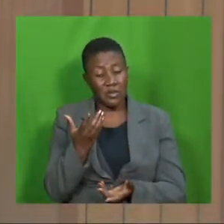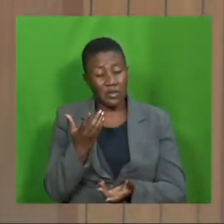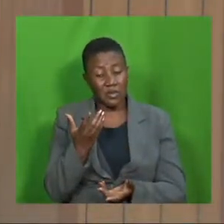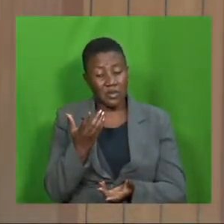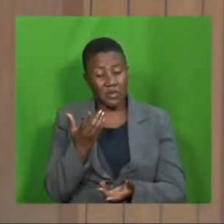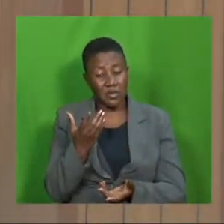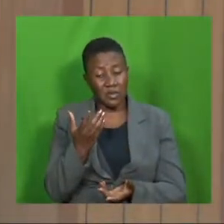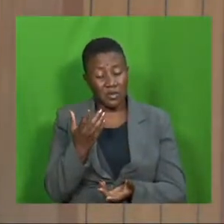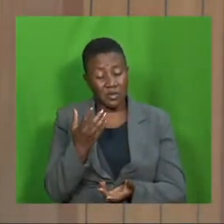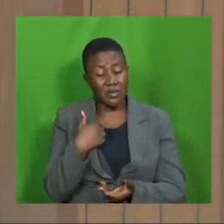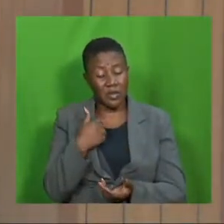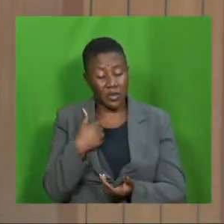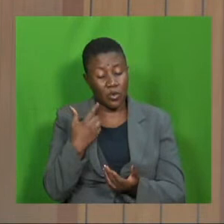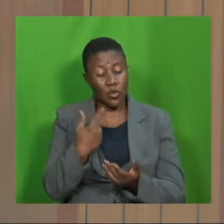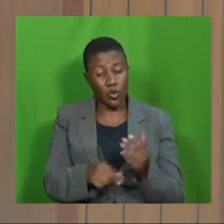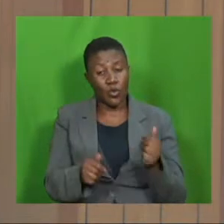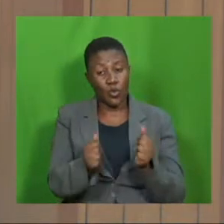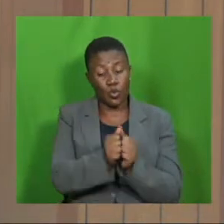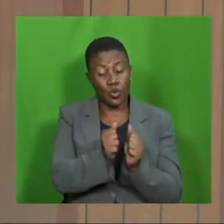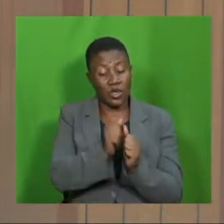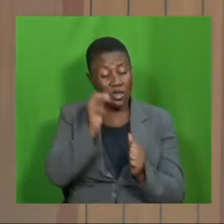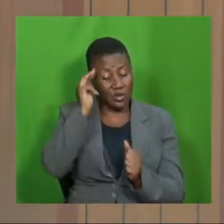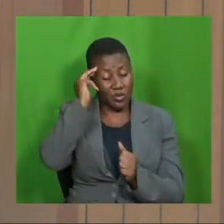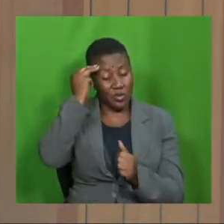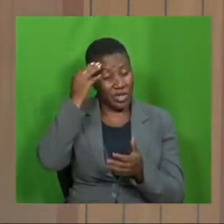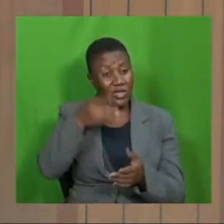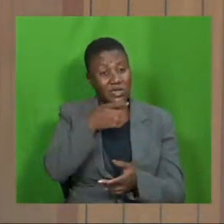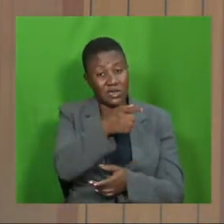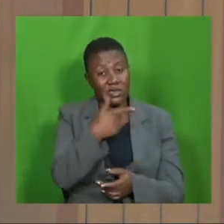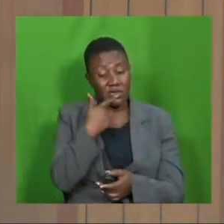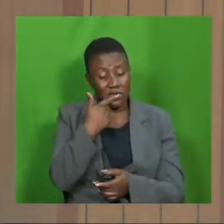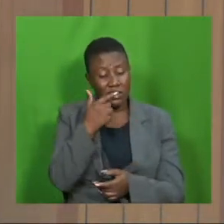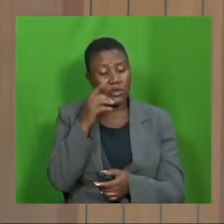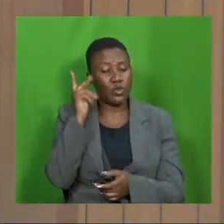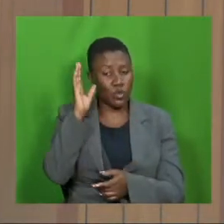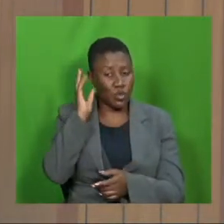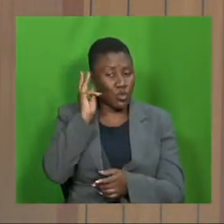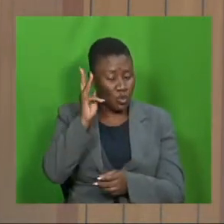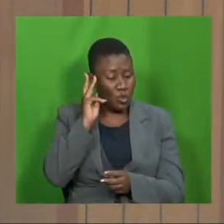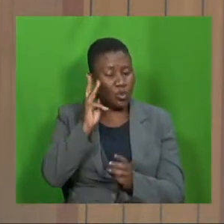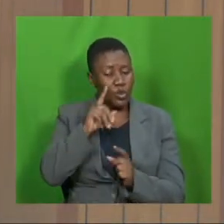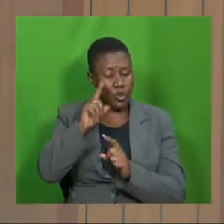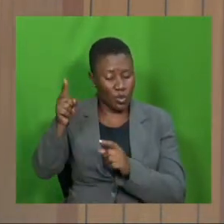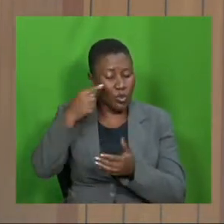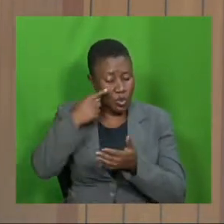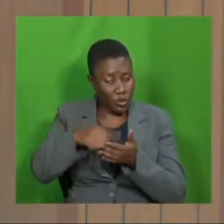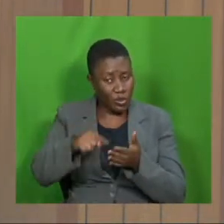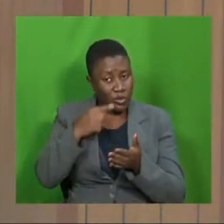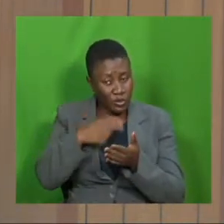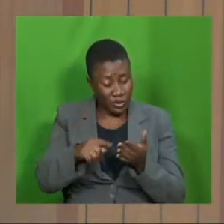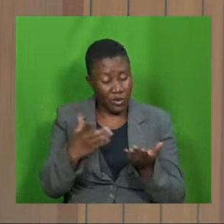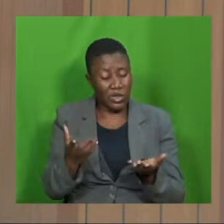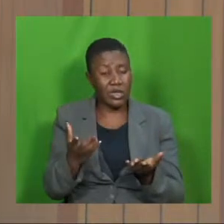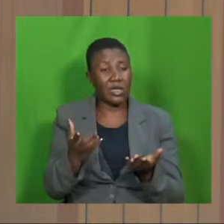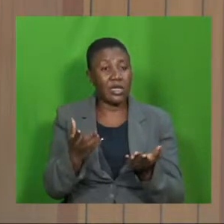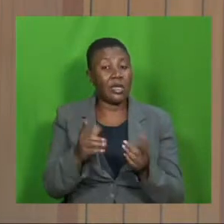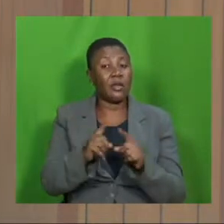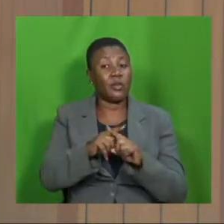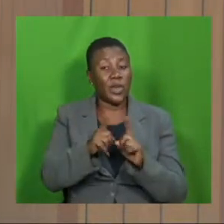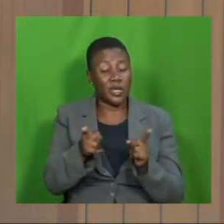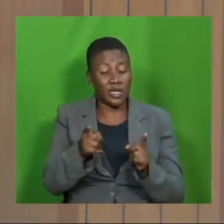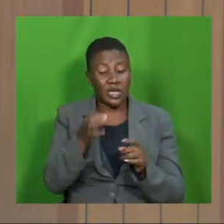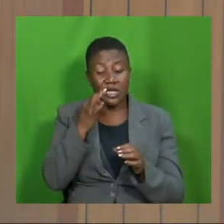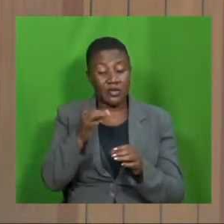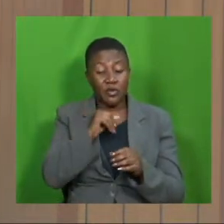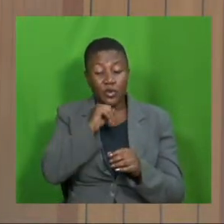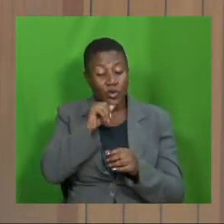the minister, she would want to consult for my other questions to be addressed. But if that doesn't happen, I'll come